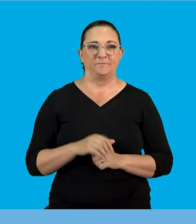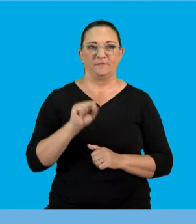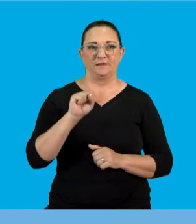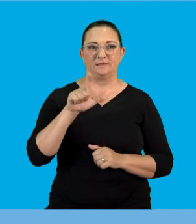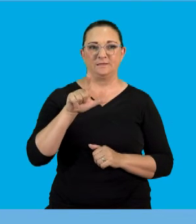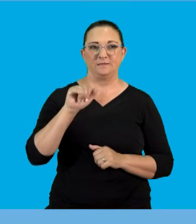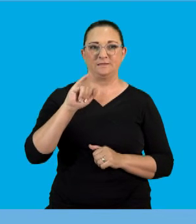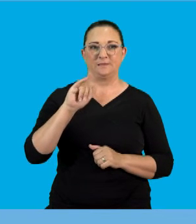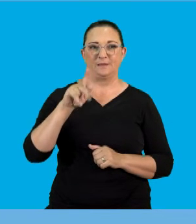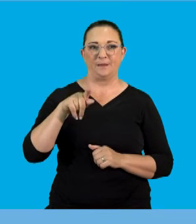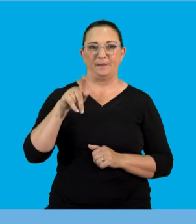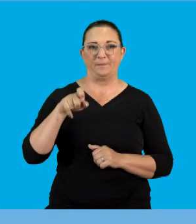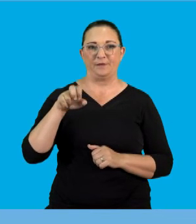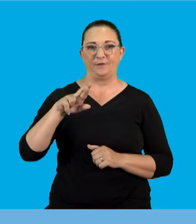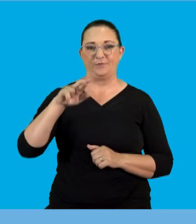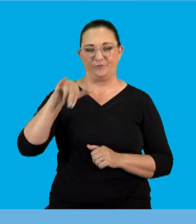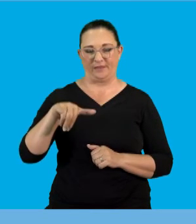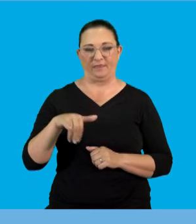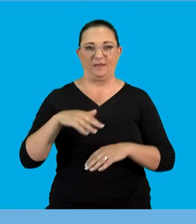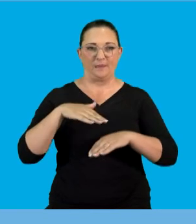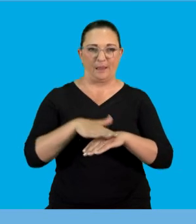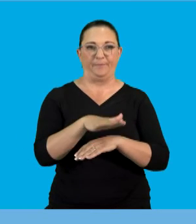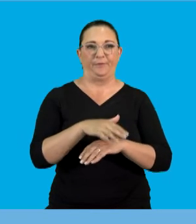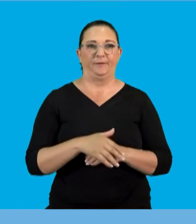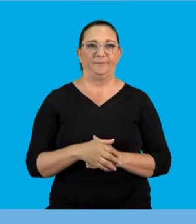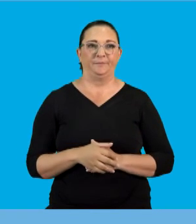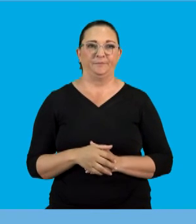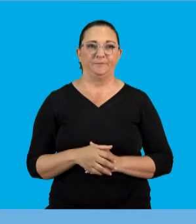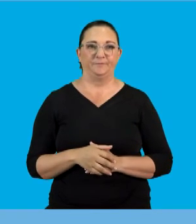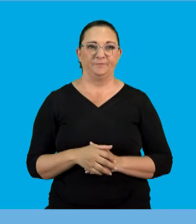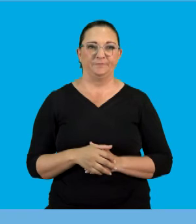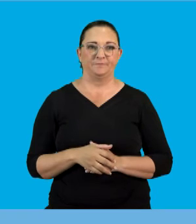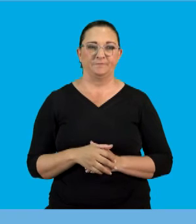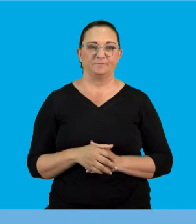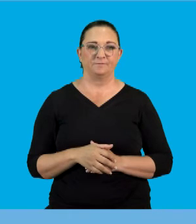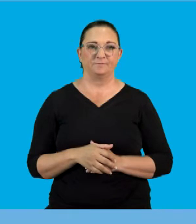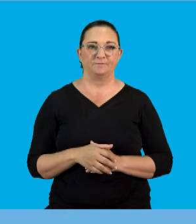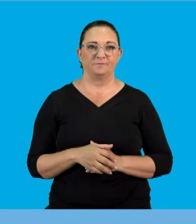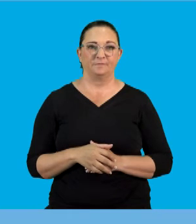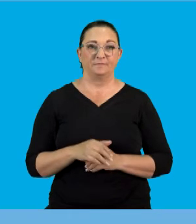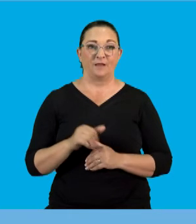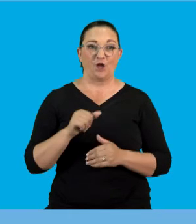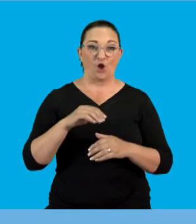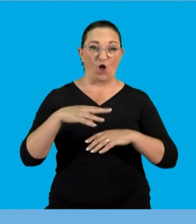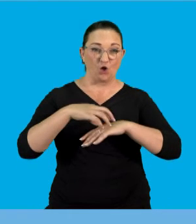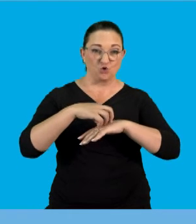how do they feel, the bases? So we know that bases, they feel slippery to the touch.